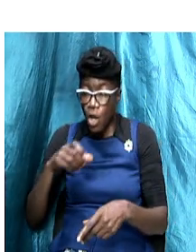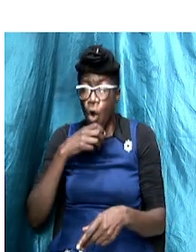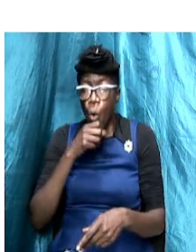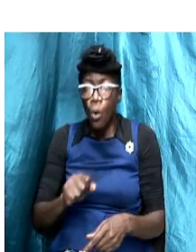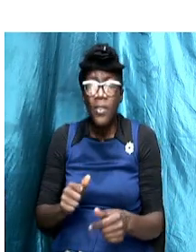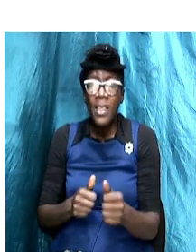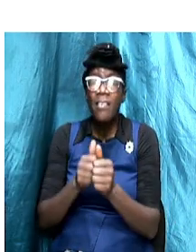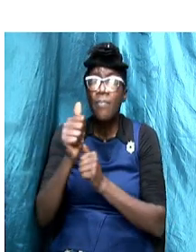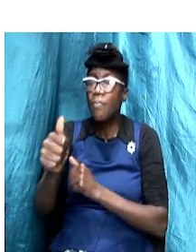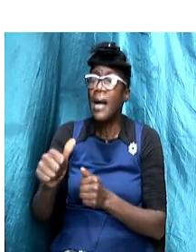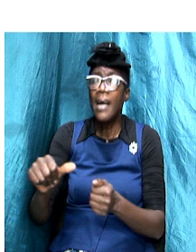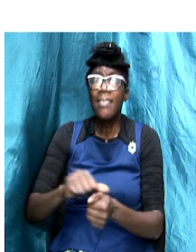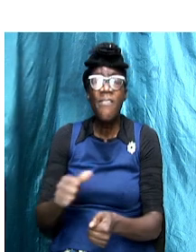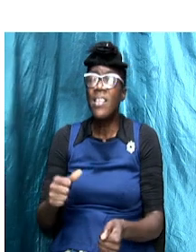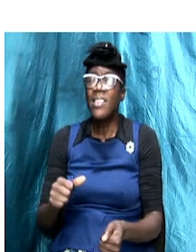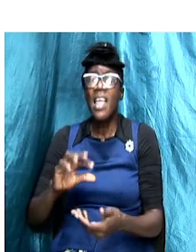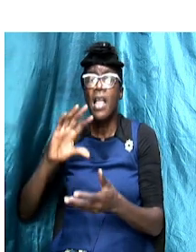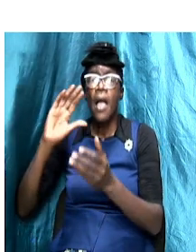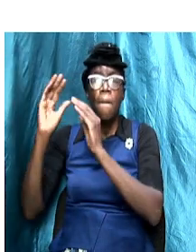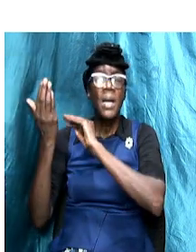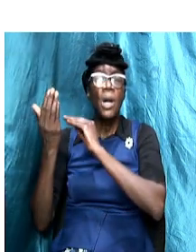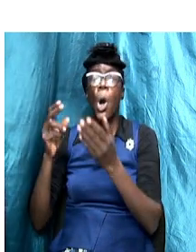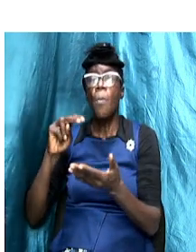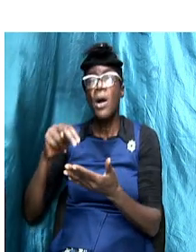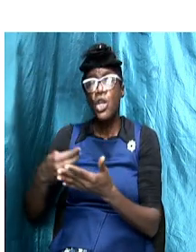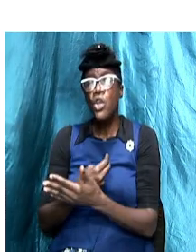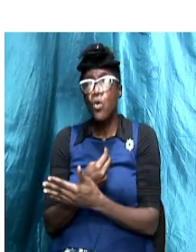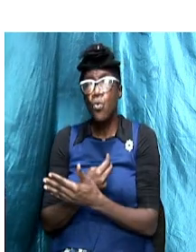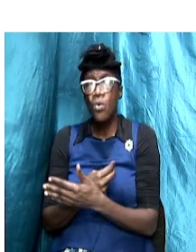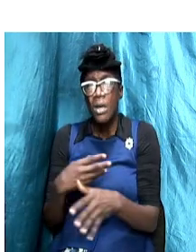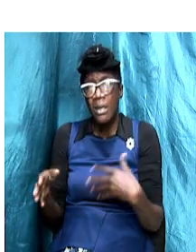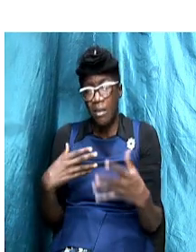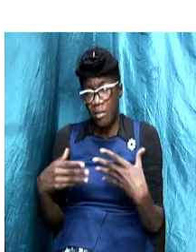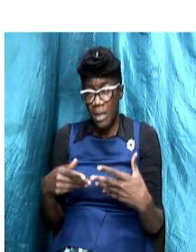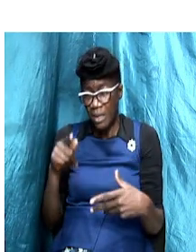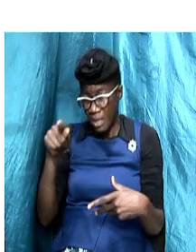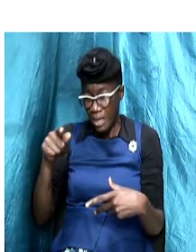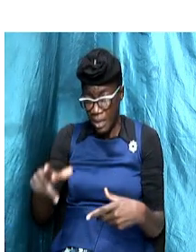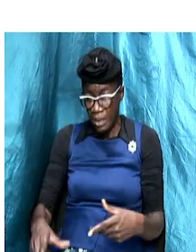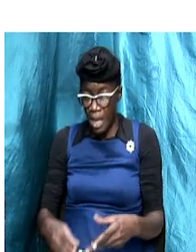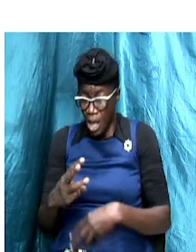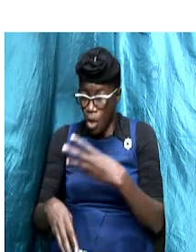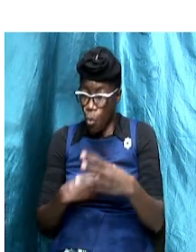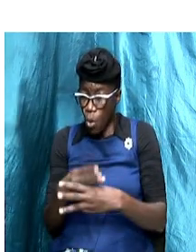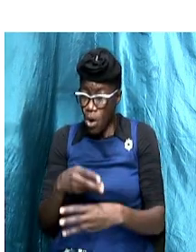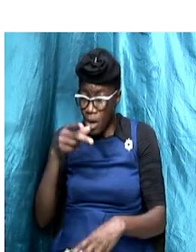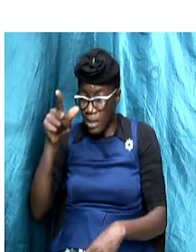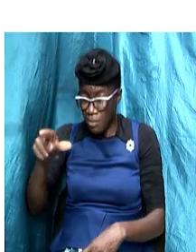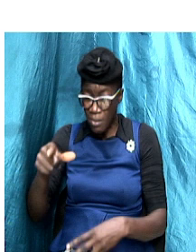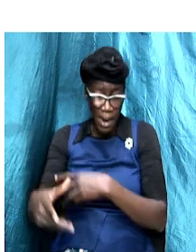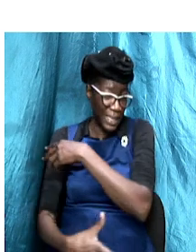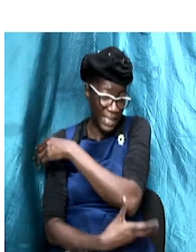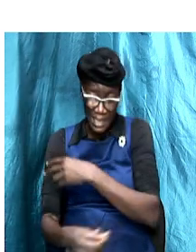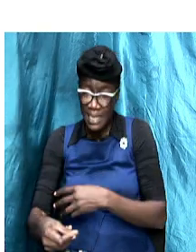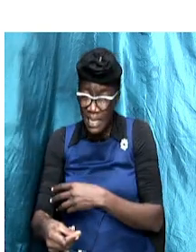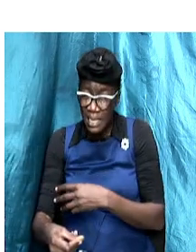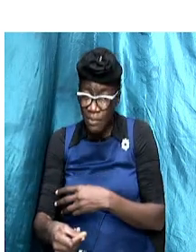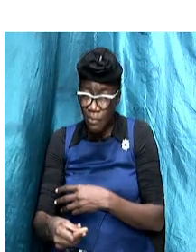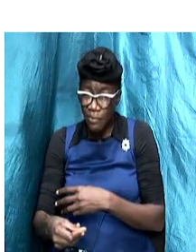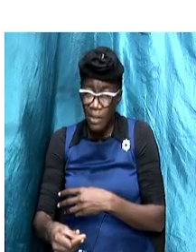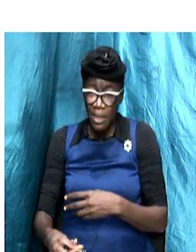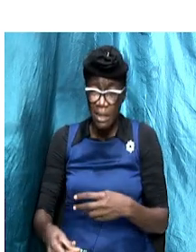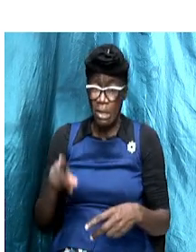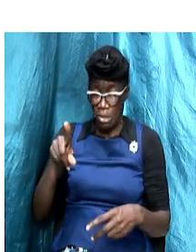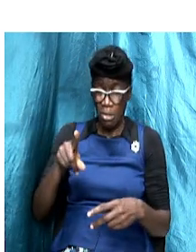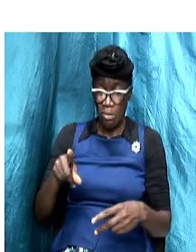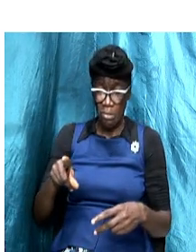new. It doesn't matter that you are in the world and you are a thief. Amen. It doesn't matter that you are in the world and you are a